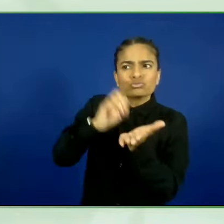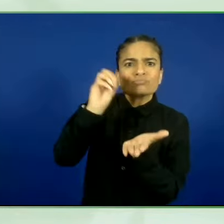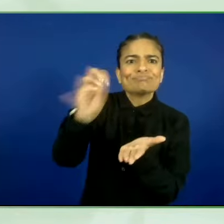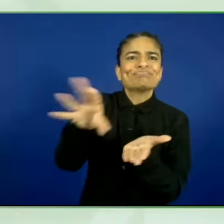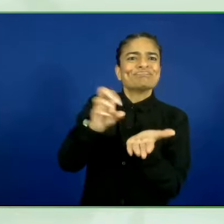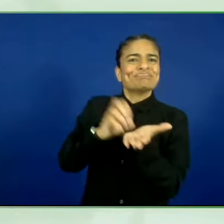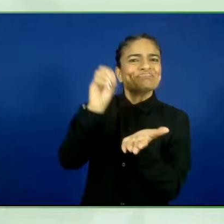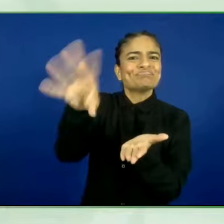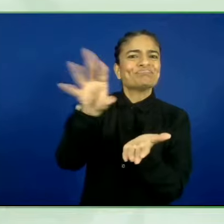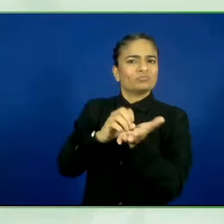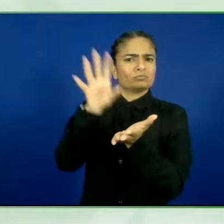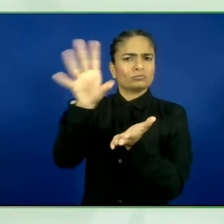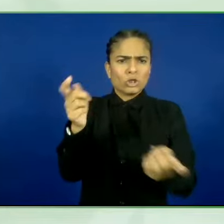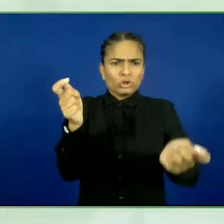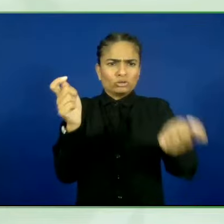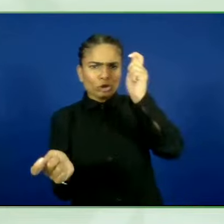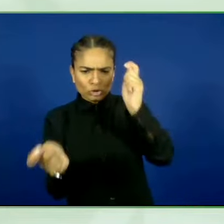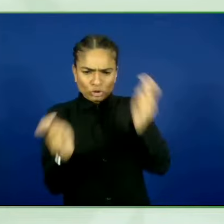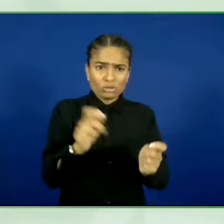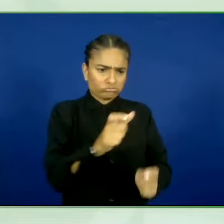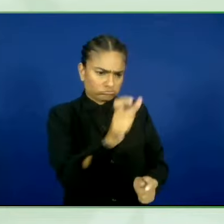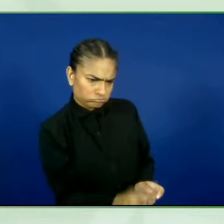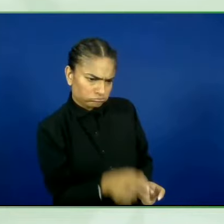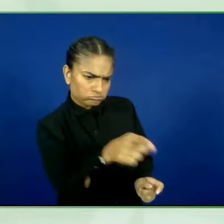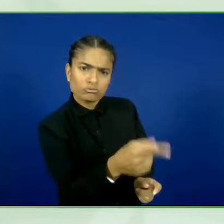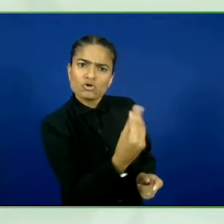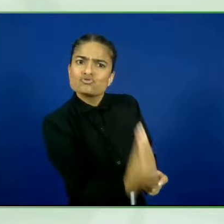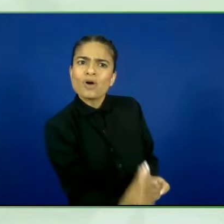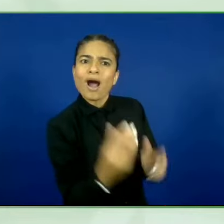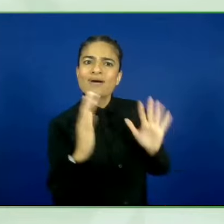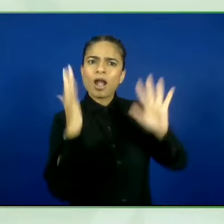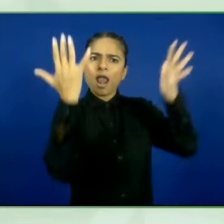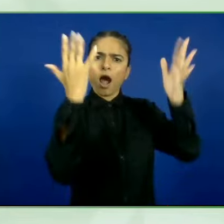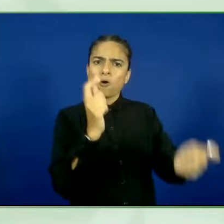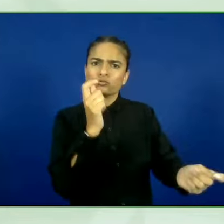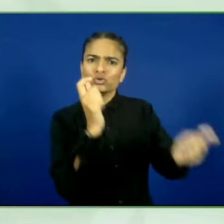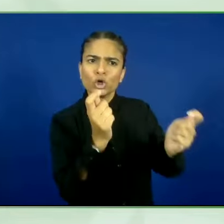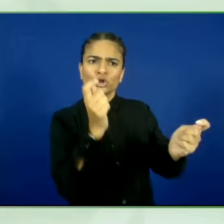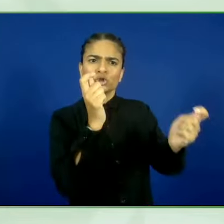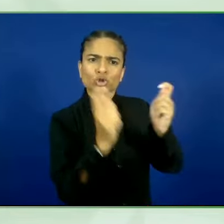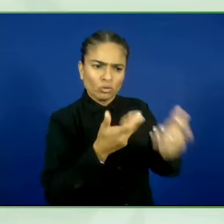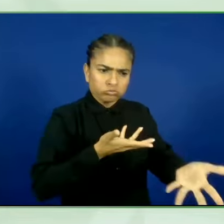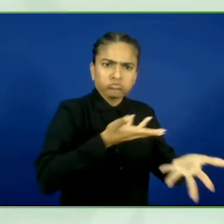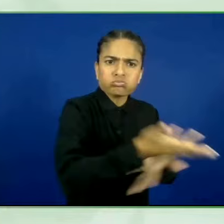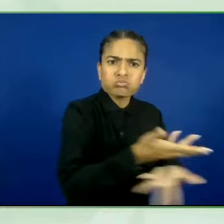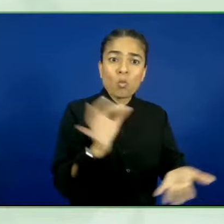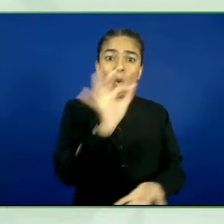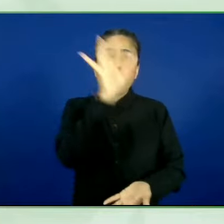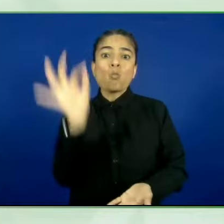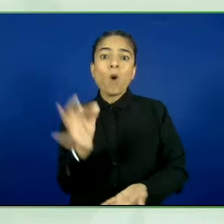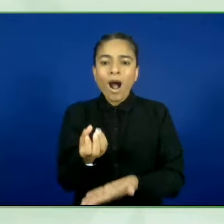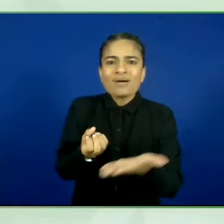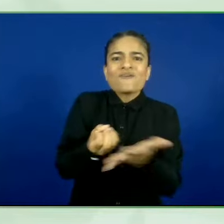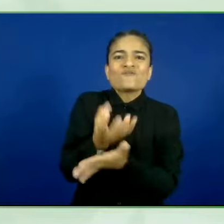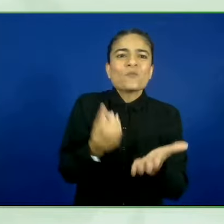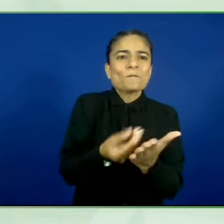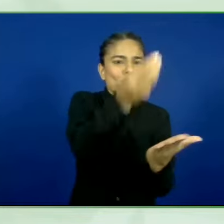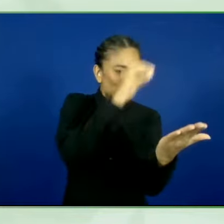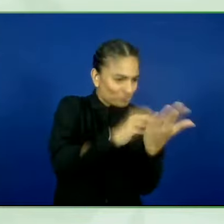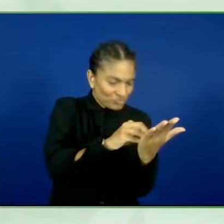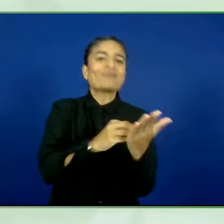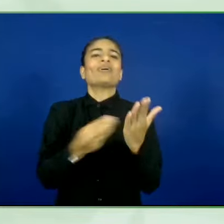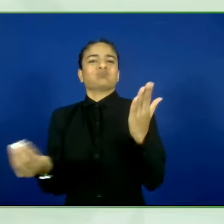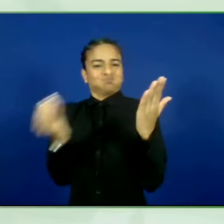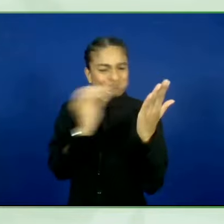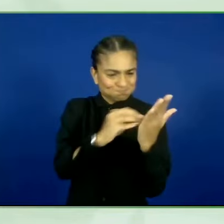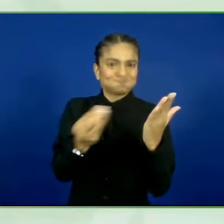effective because we're able to get that data, and in fact, we're able to share this information with our specialists. So instead